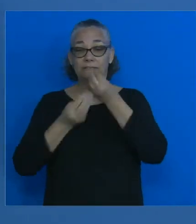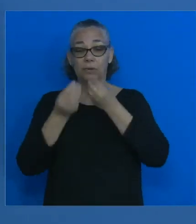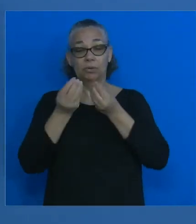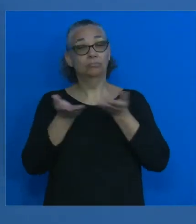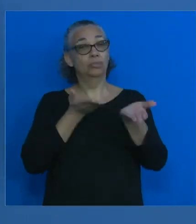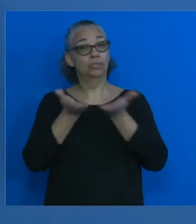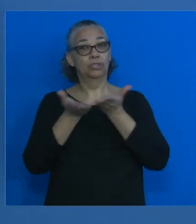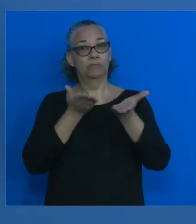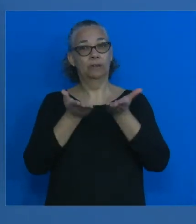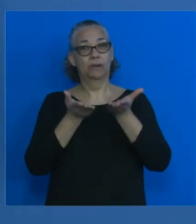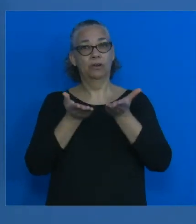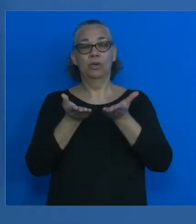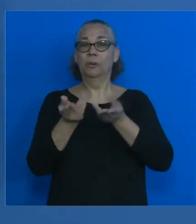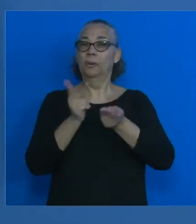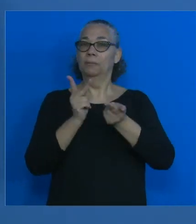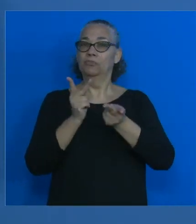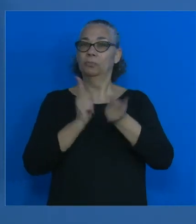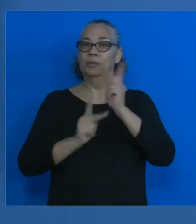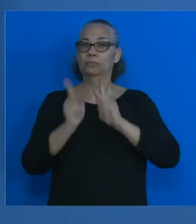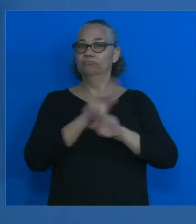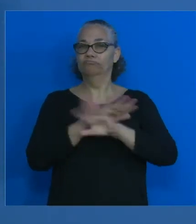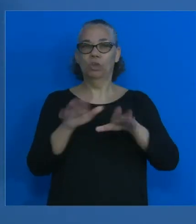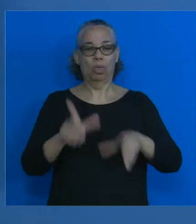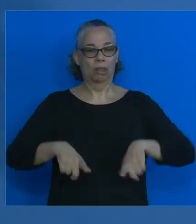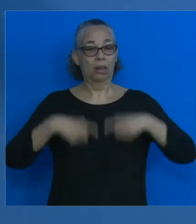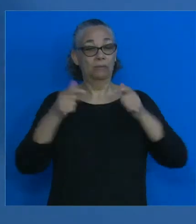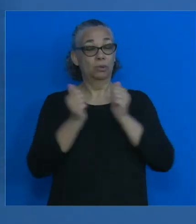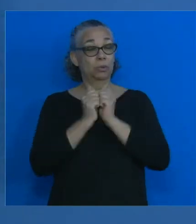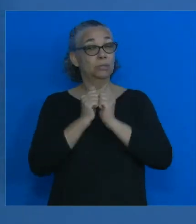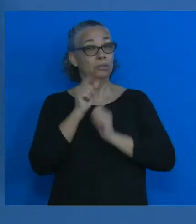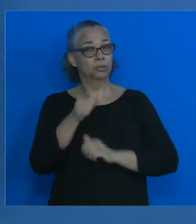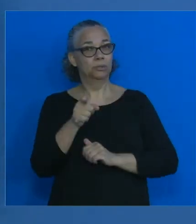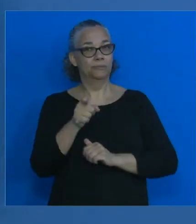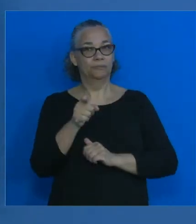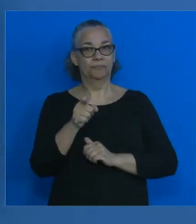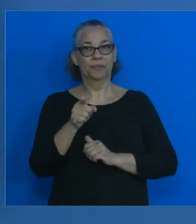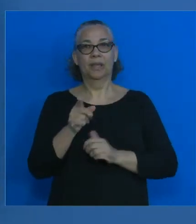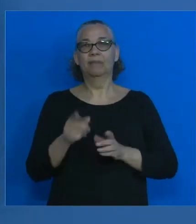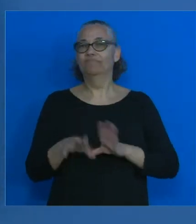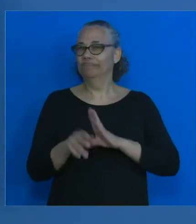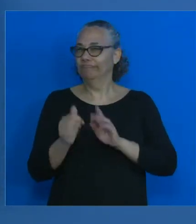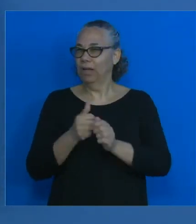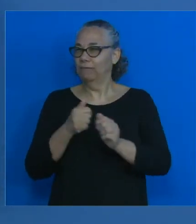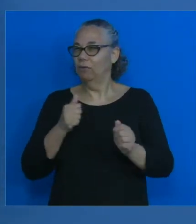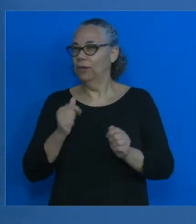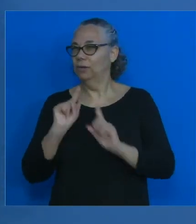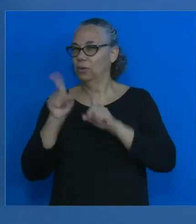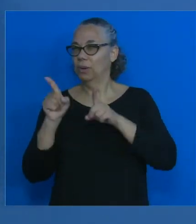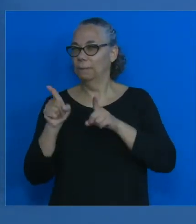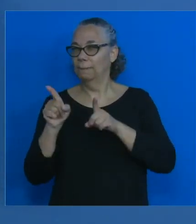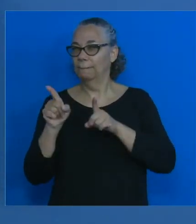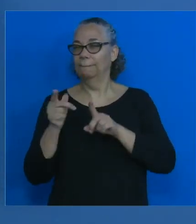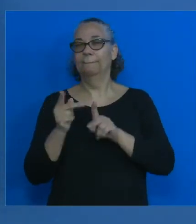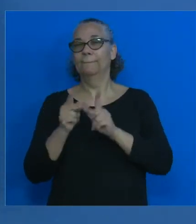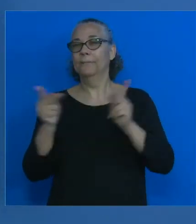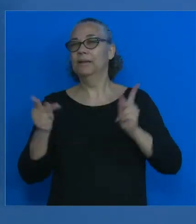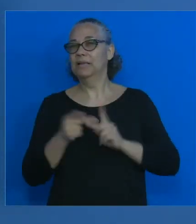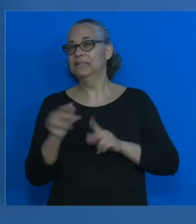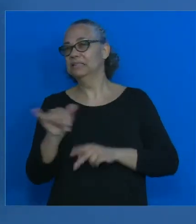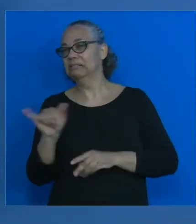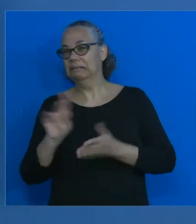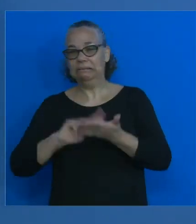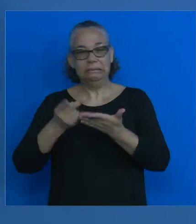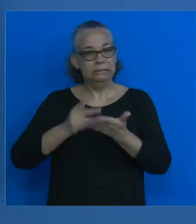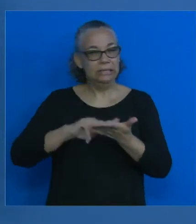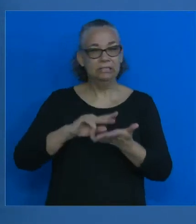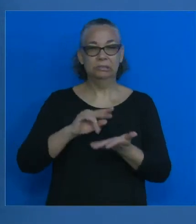in your household. Limit people going in and out of the areas where food is being prepared or handled, such as the kitchen or around the grill,